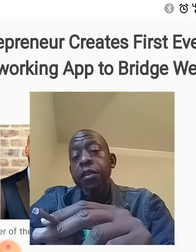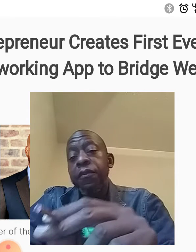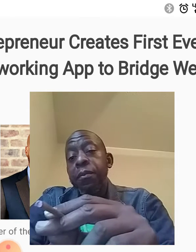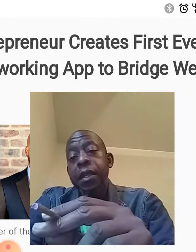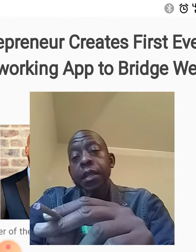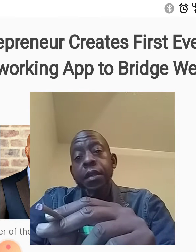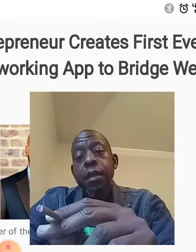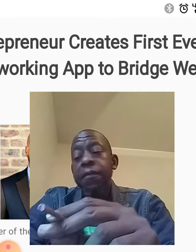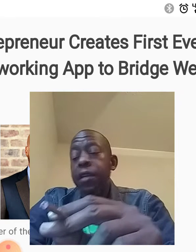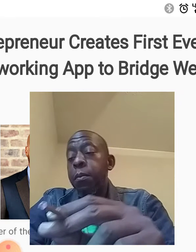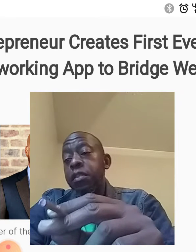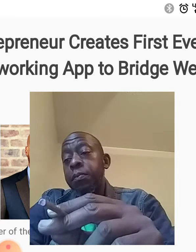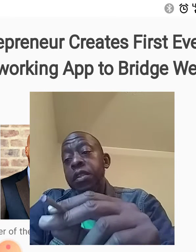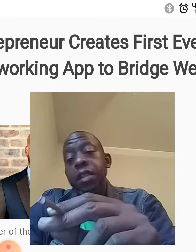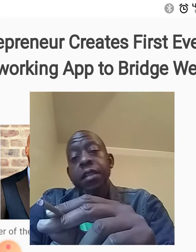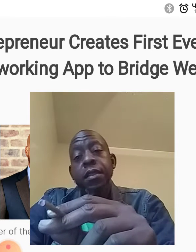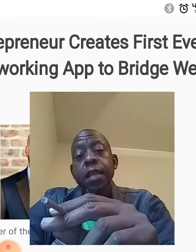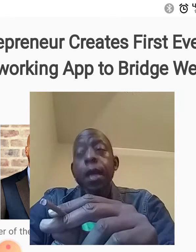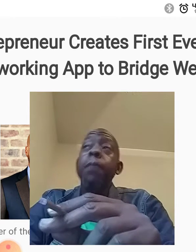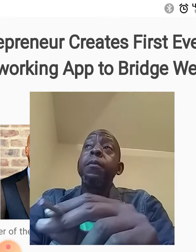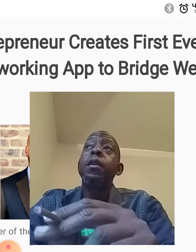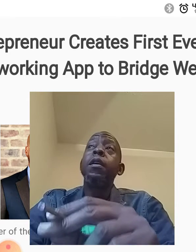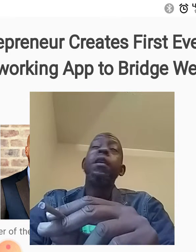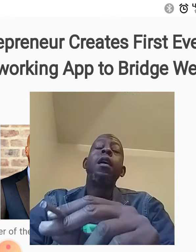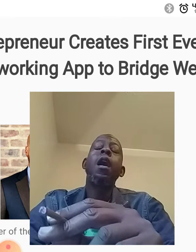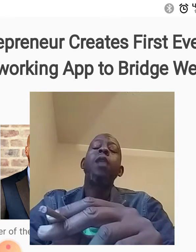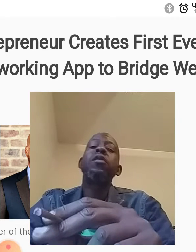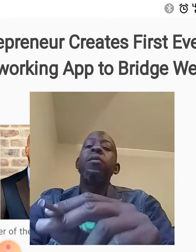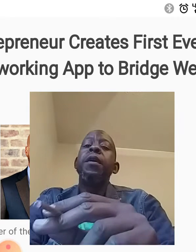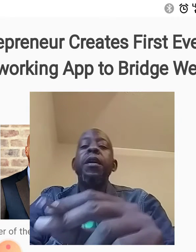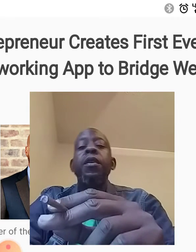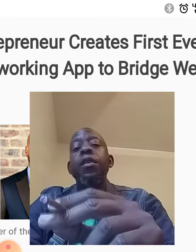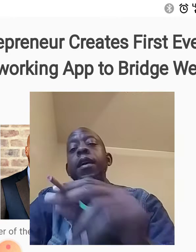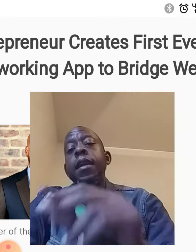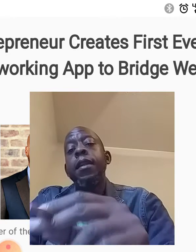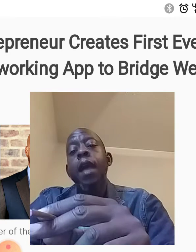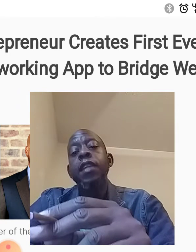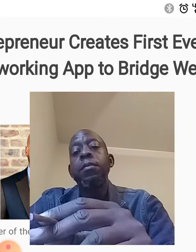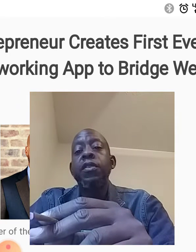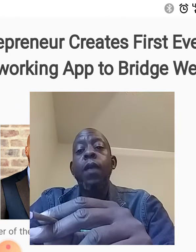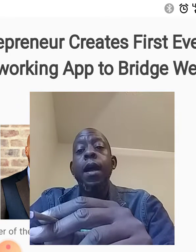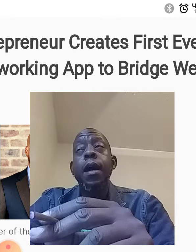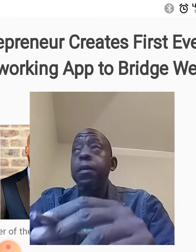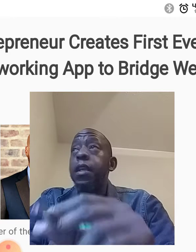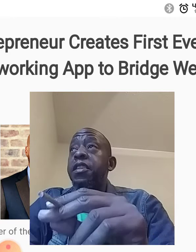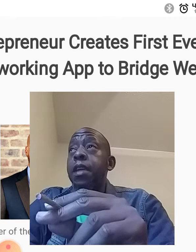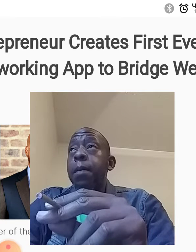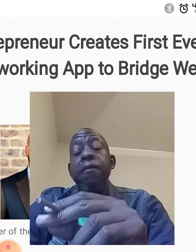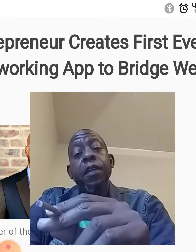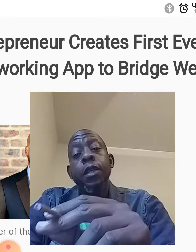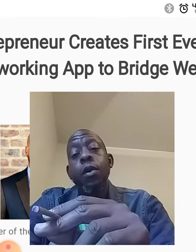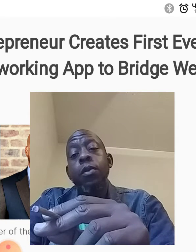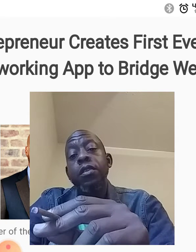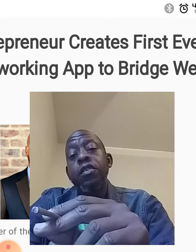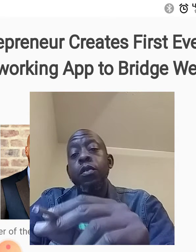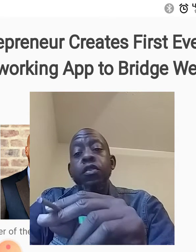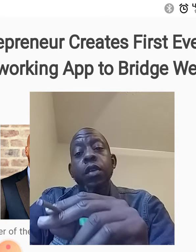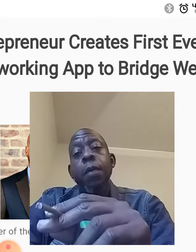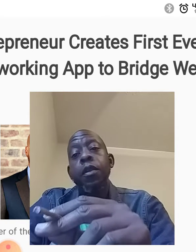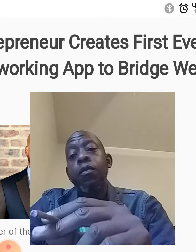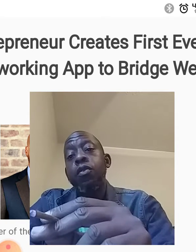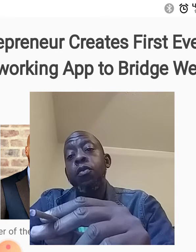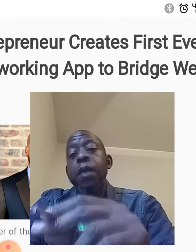Thank you for being here. I very much appreciate your time. Also, man, go ahead and like, subscribe, and share my videos as soon